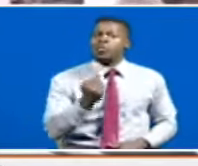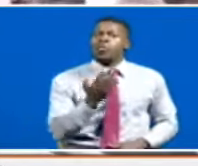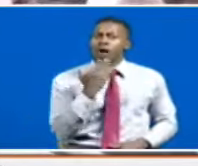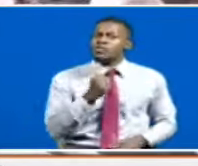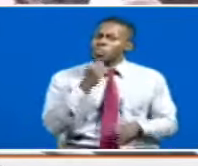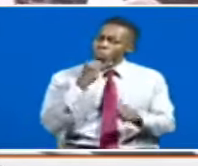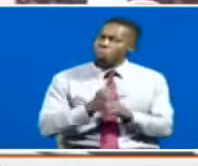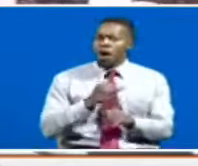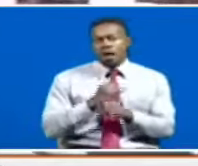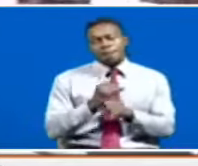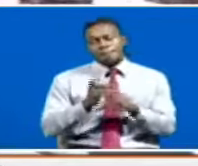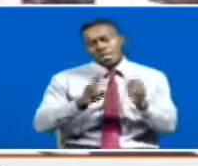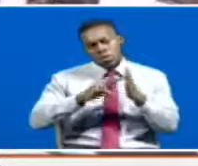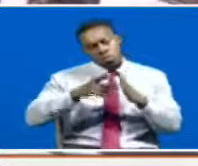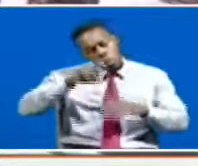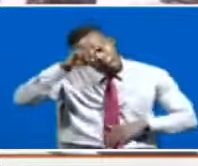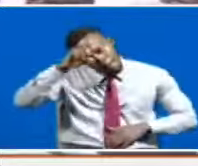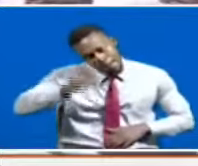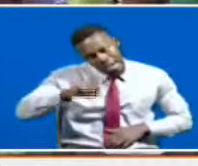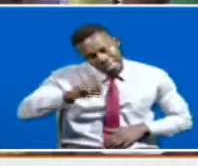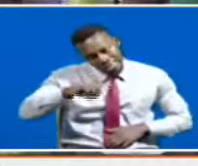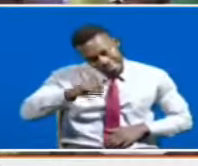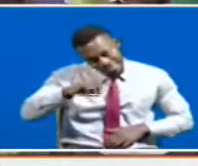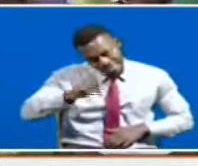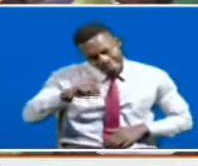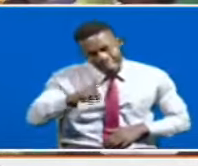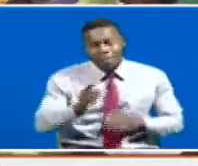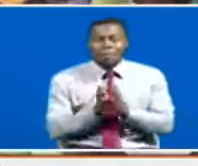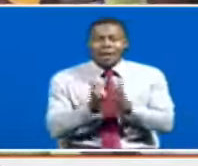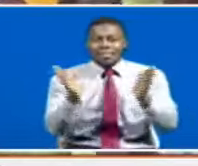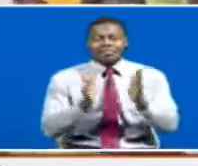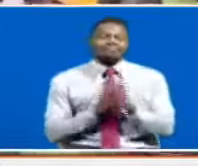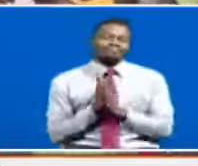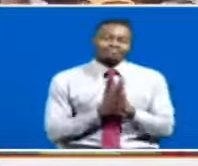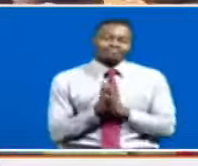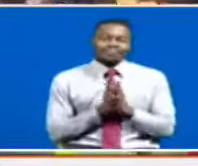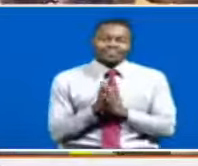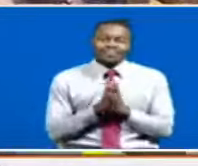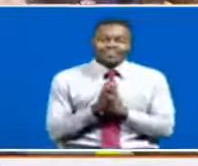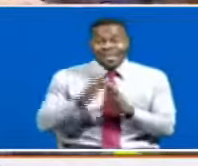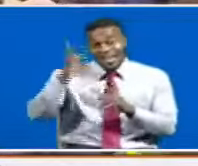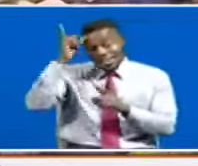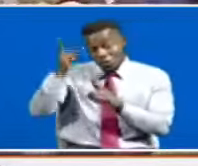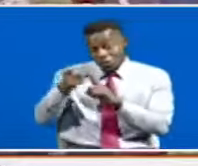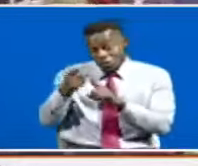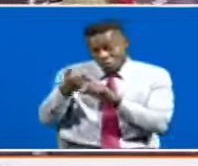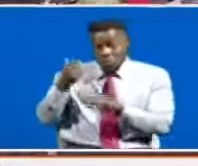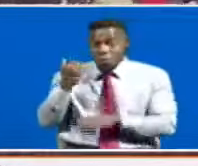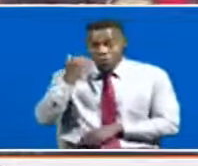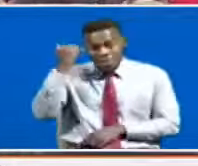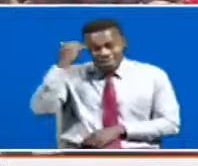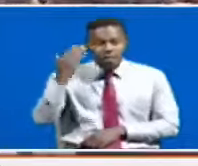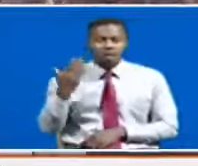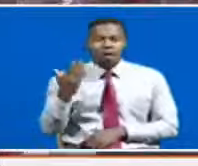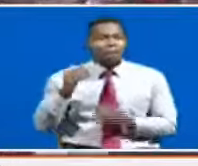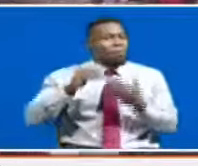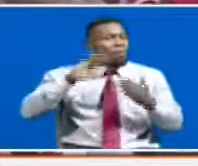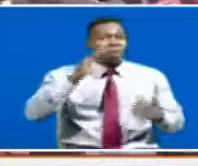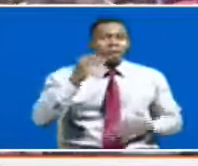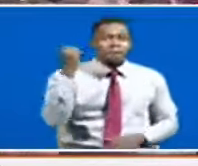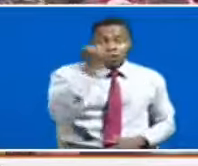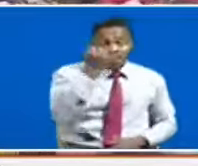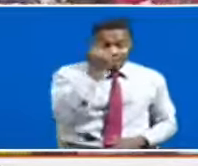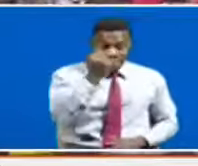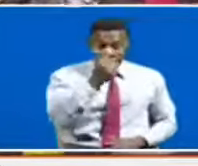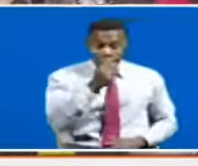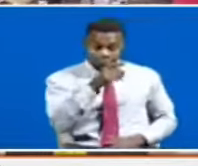the right thing to do, and that is where public interest is. The decision by the Court of Appeal has attracted criticism from politicians aligned